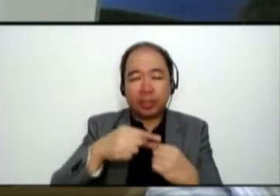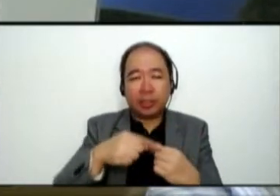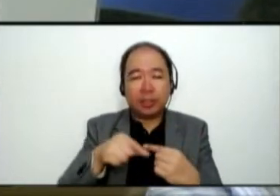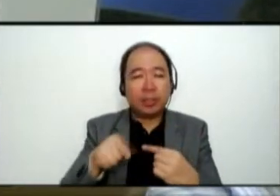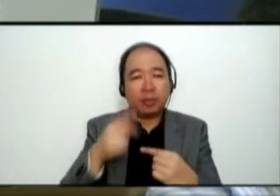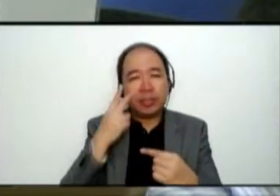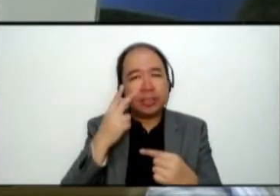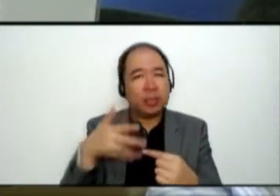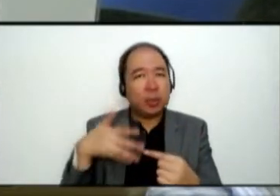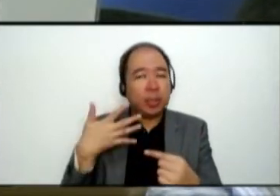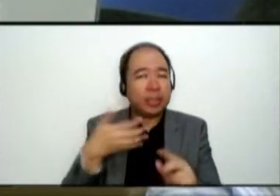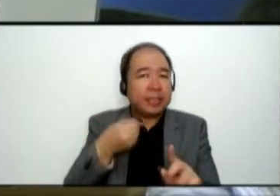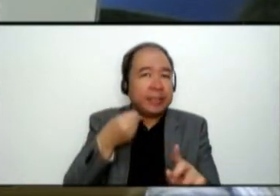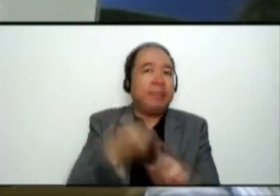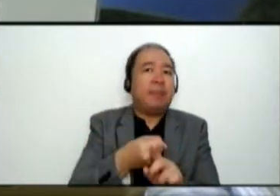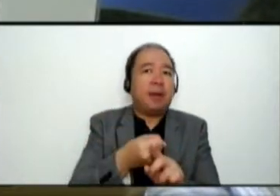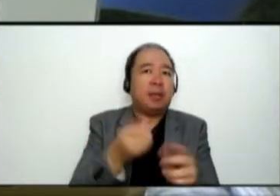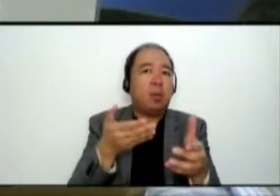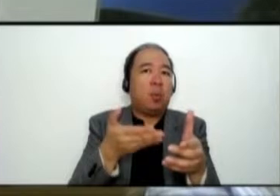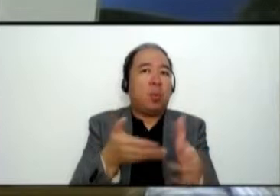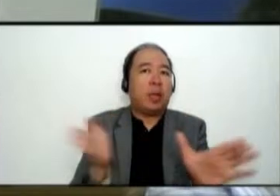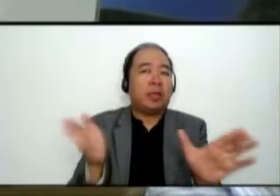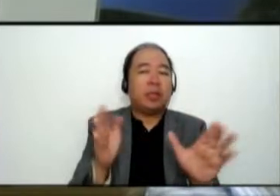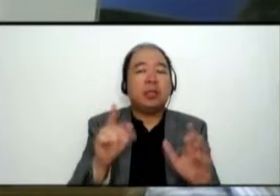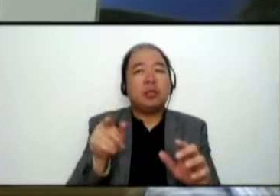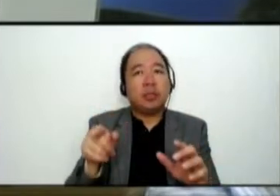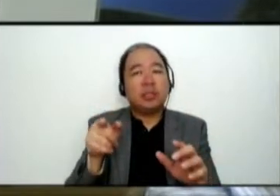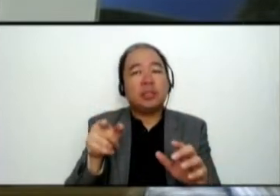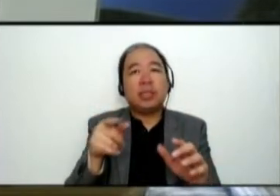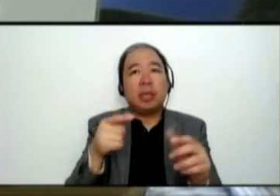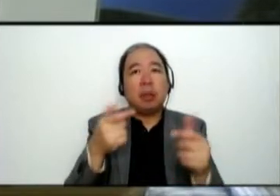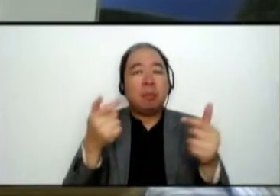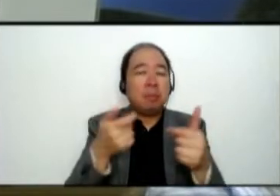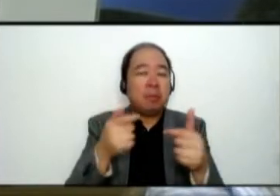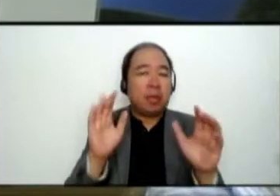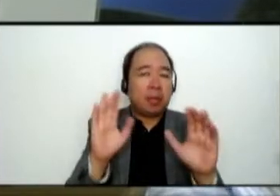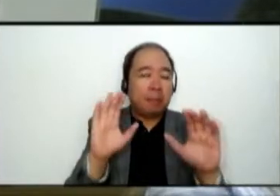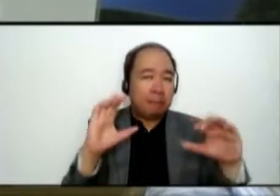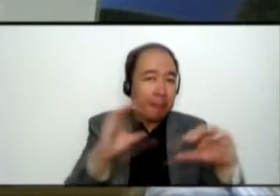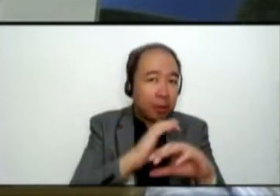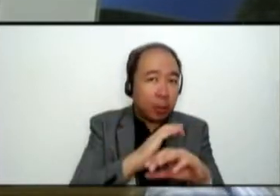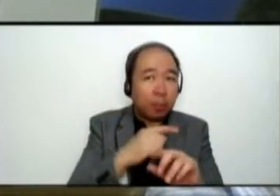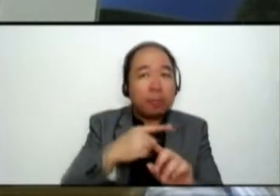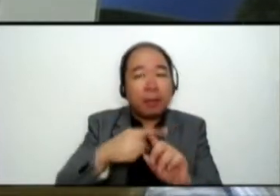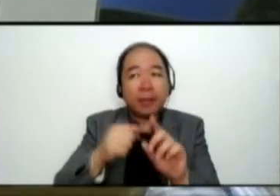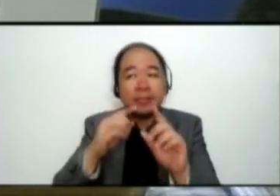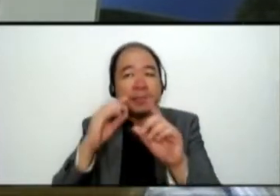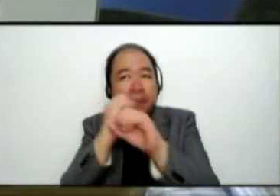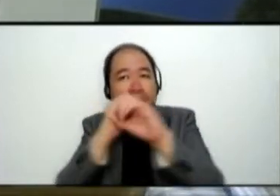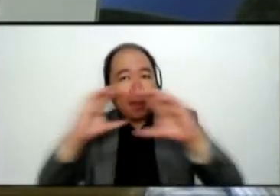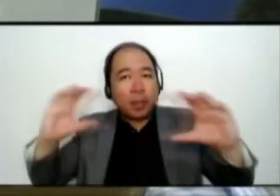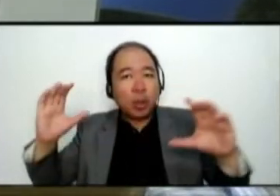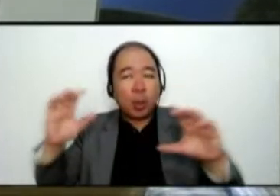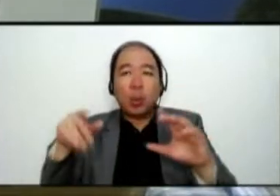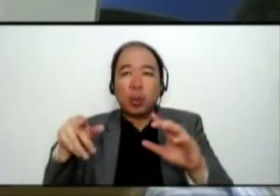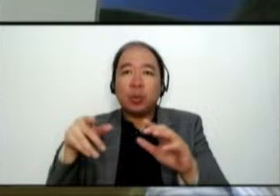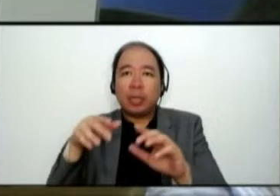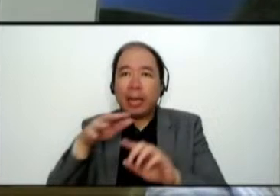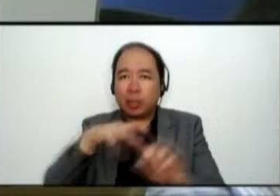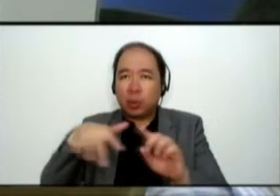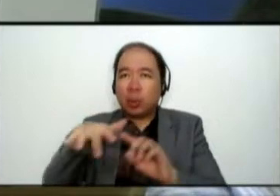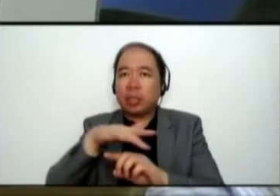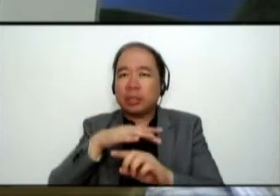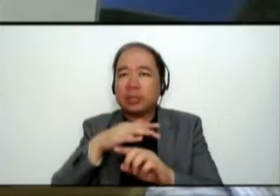on the wider micro and macro context of social security. There is an urgent need